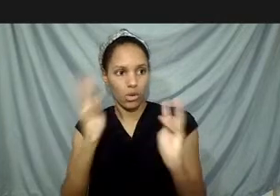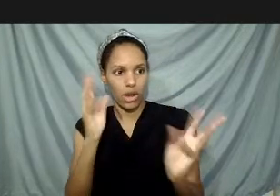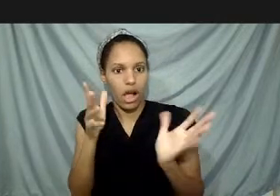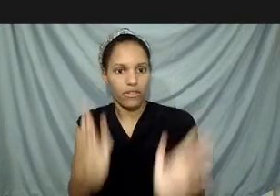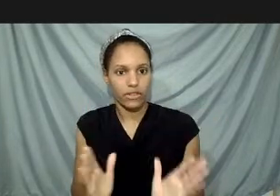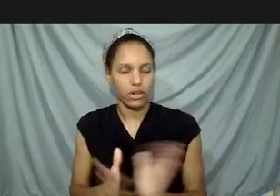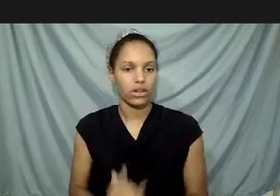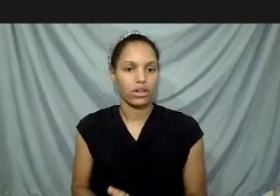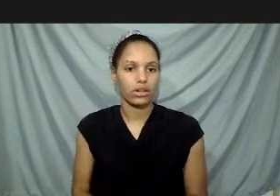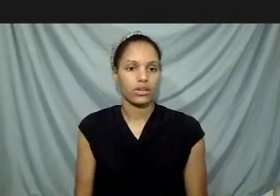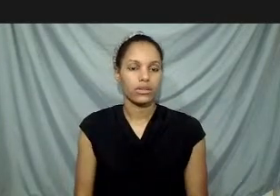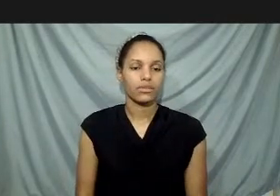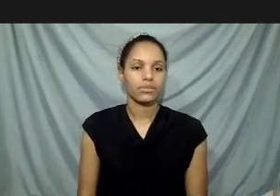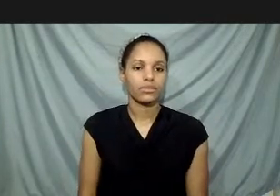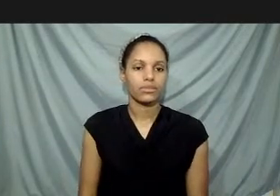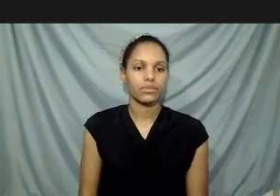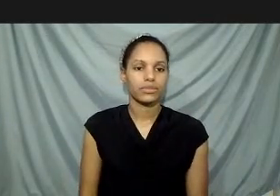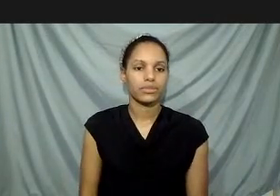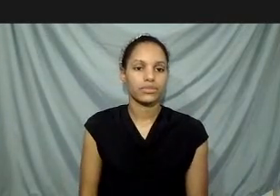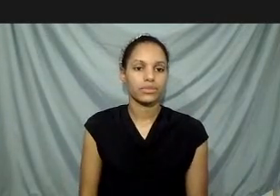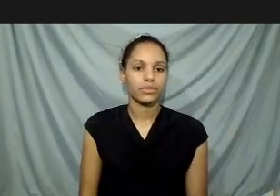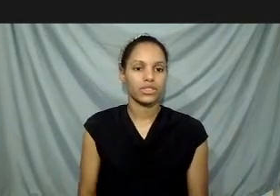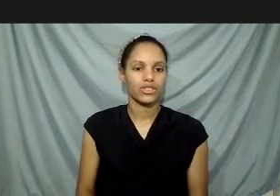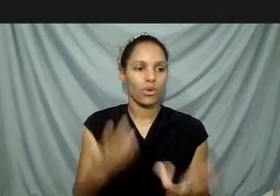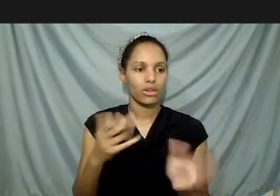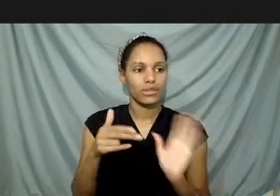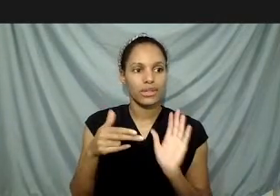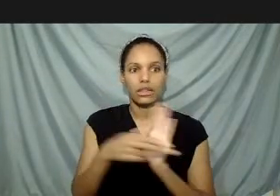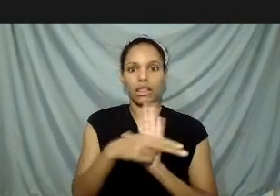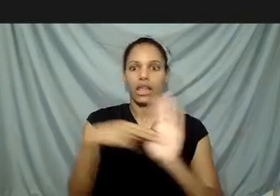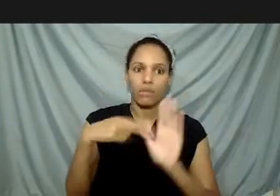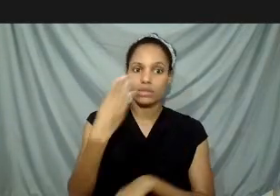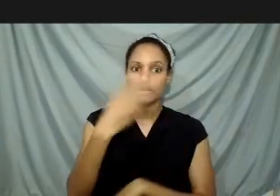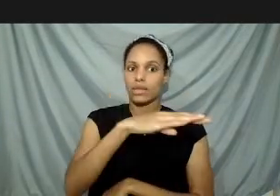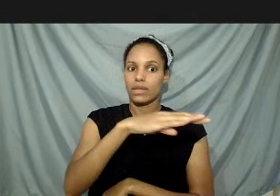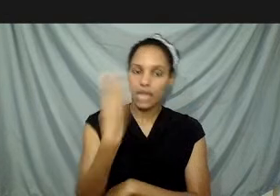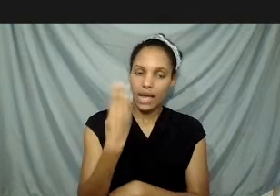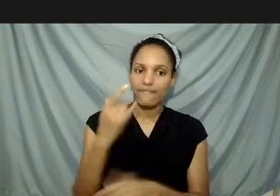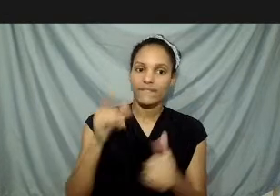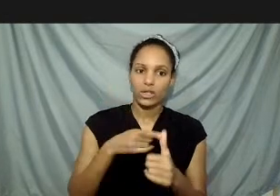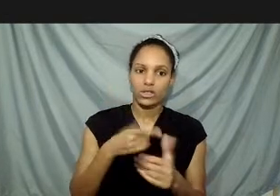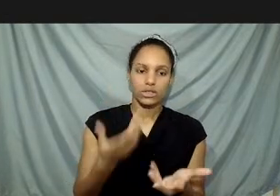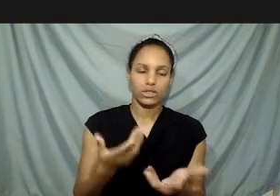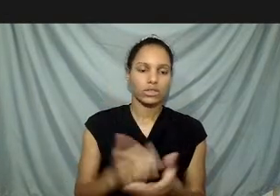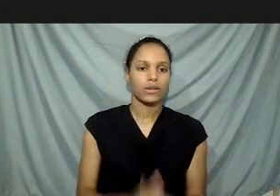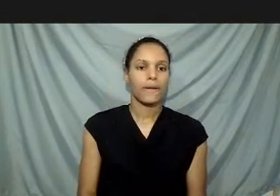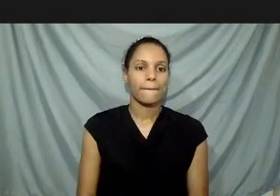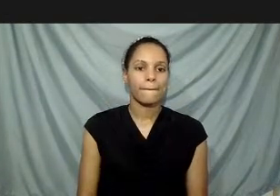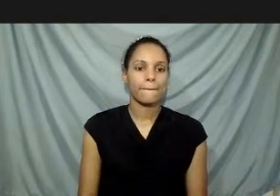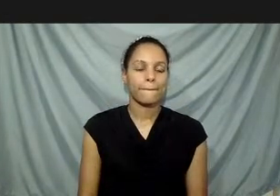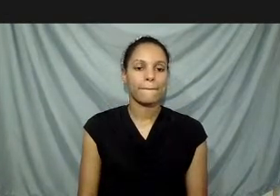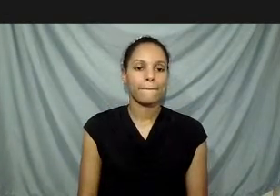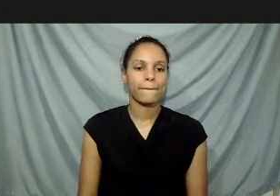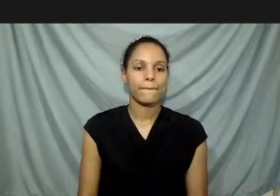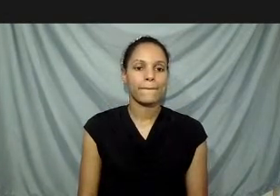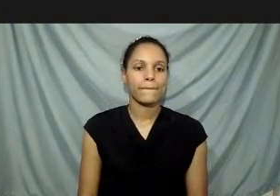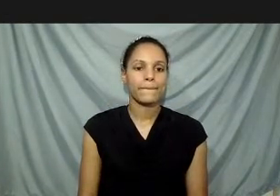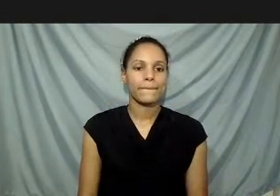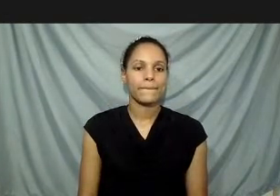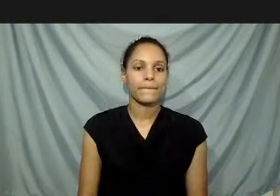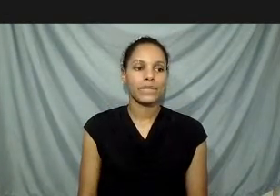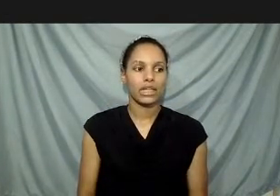idea of labeling oneself as Black before what it is that we do.